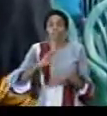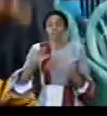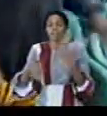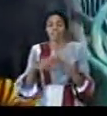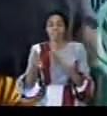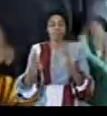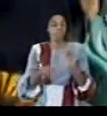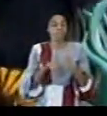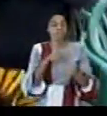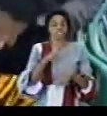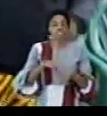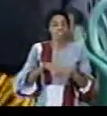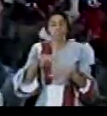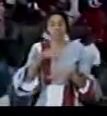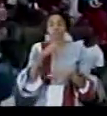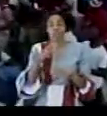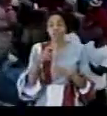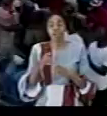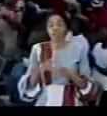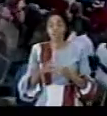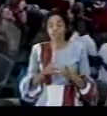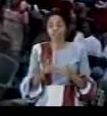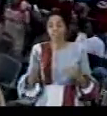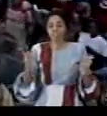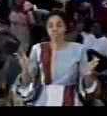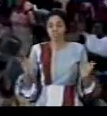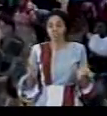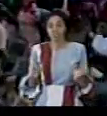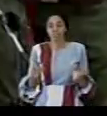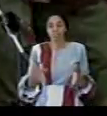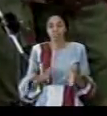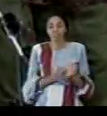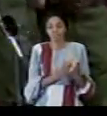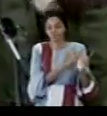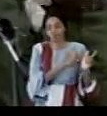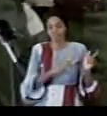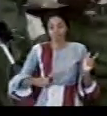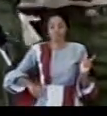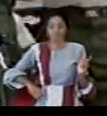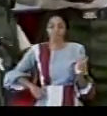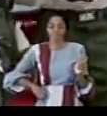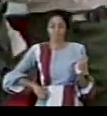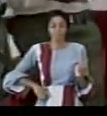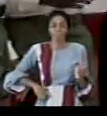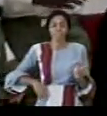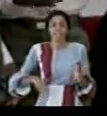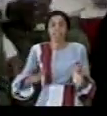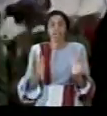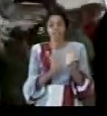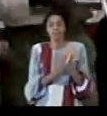rise. Praise the Lord, let us praise the Lord. All the nation rise. Praise the Lord, let us